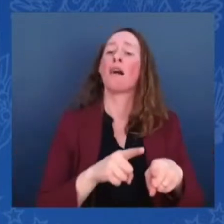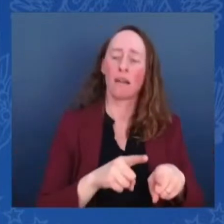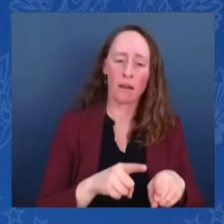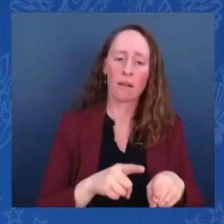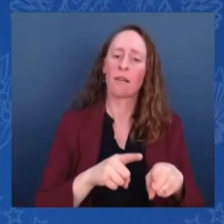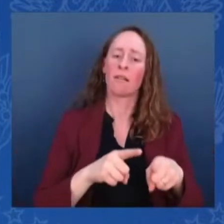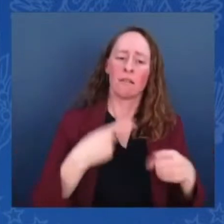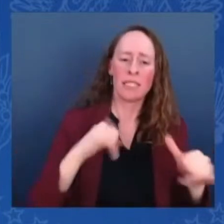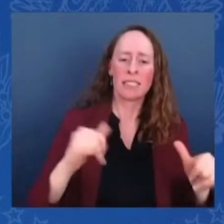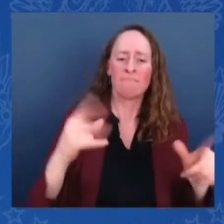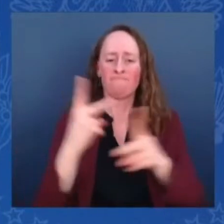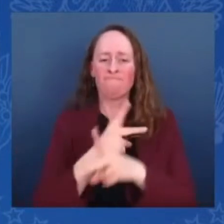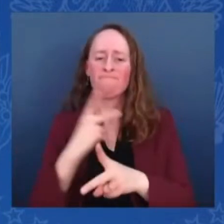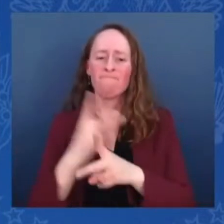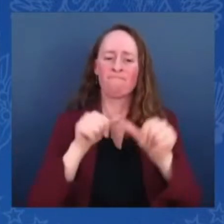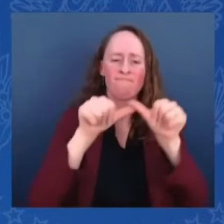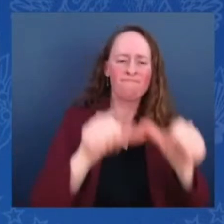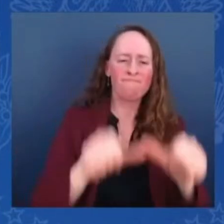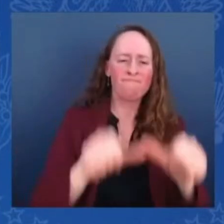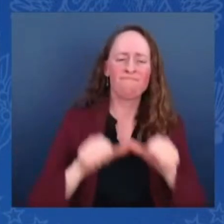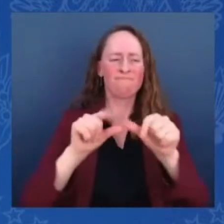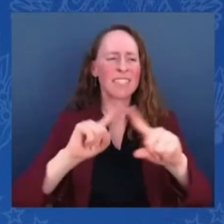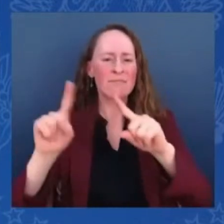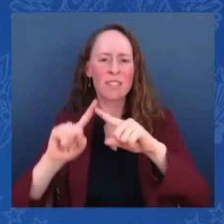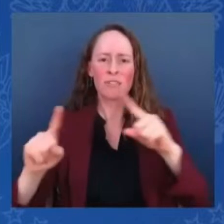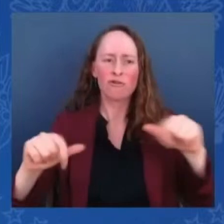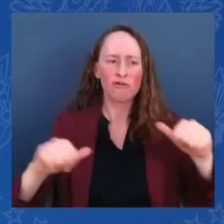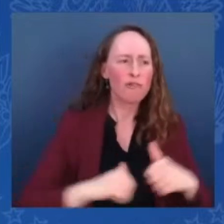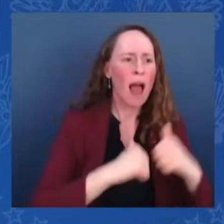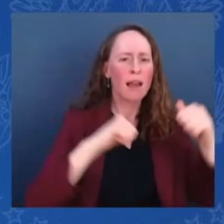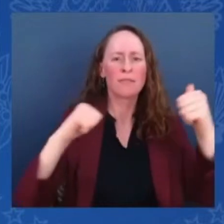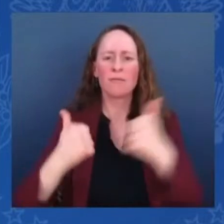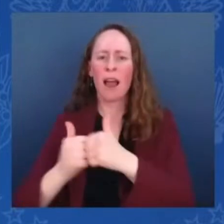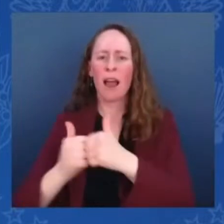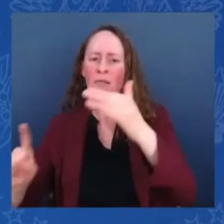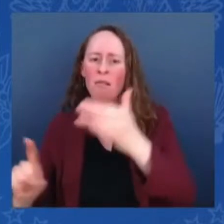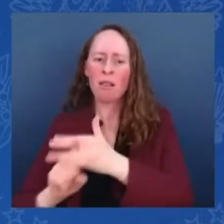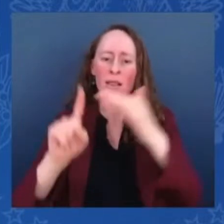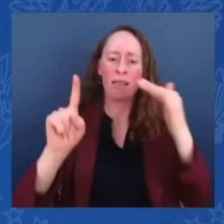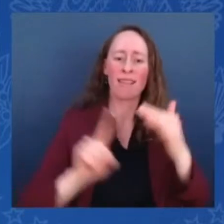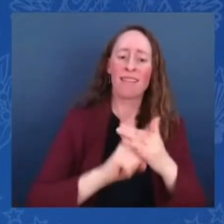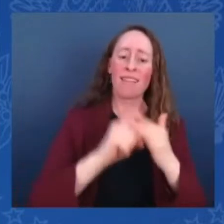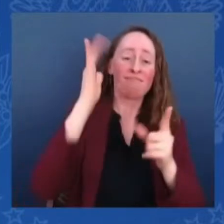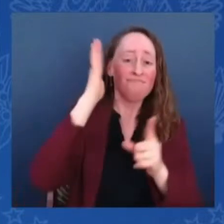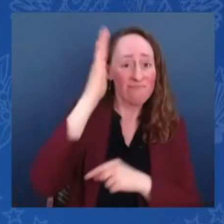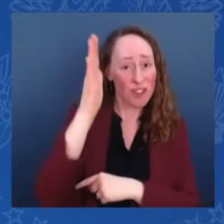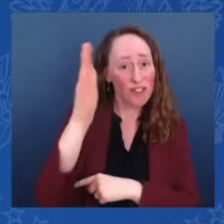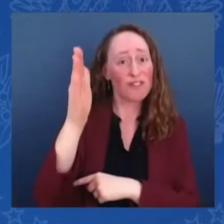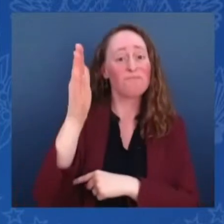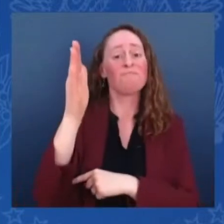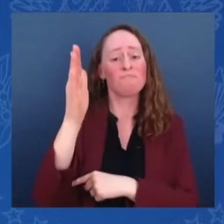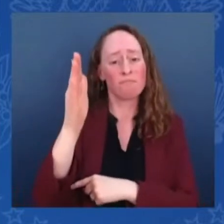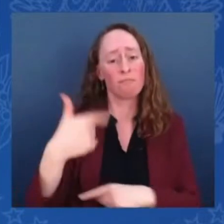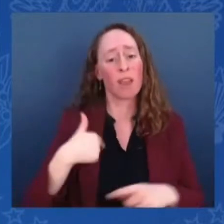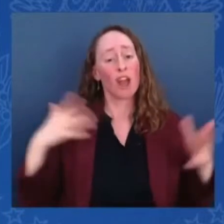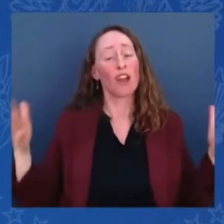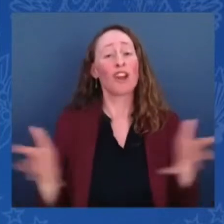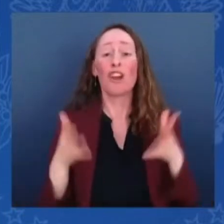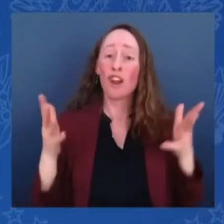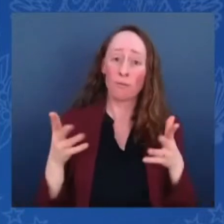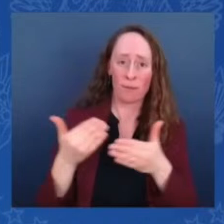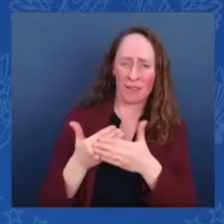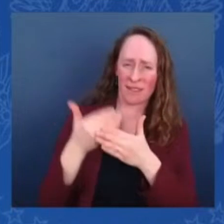challenges, in my view, we have to look to the future. I urge the next administration to carry forward two